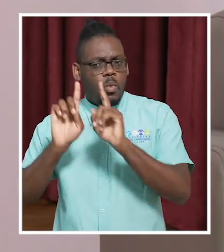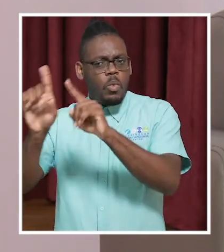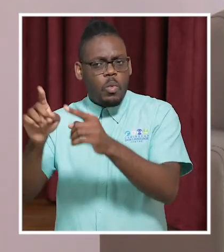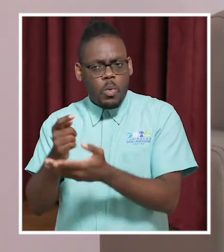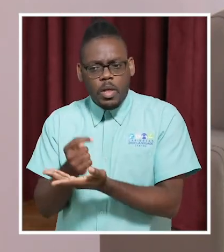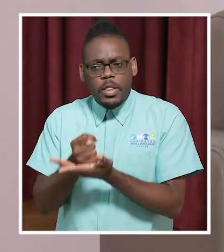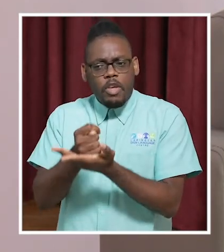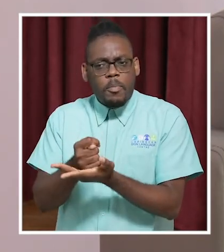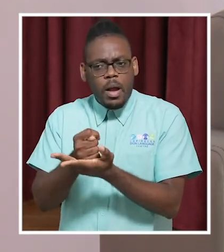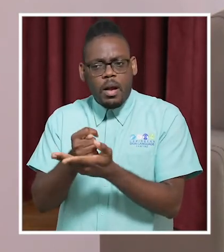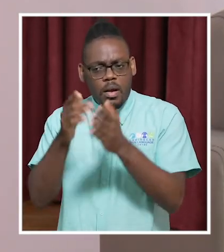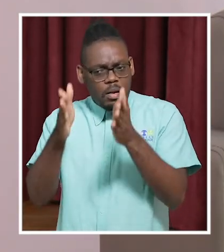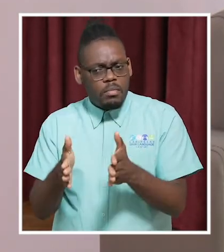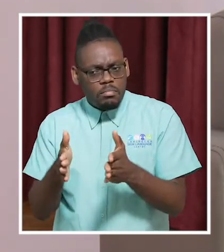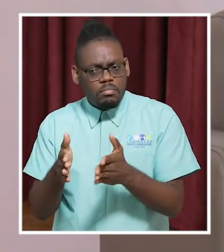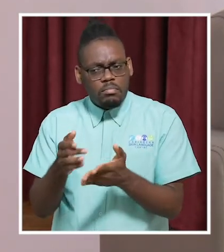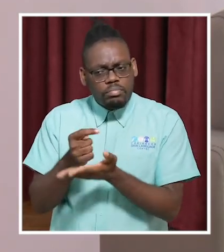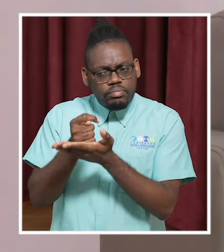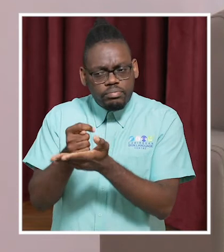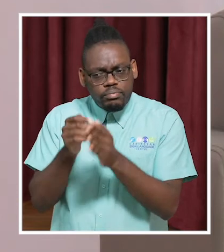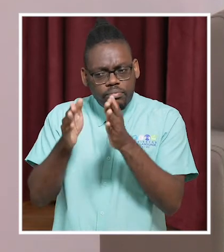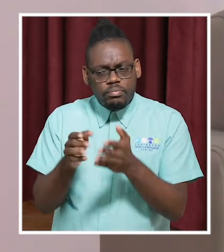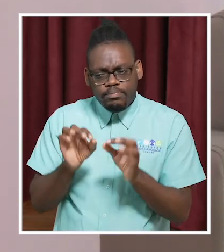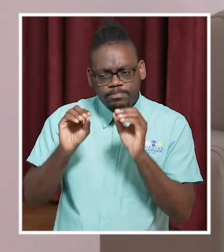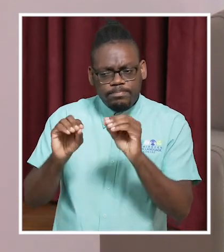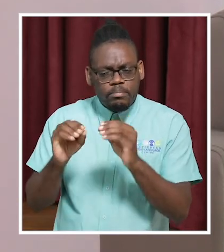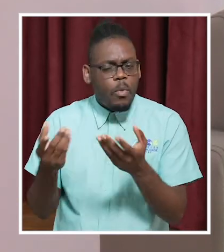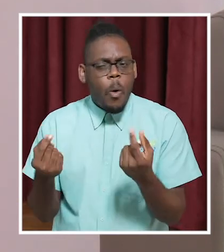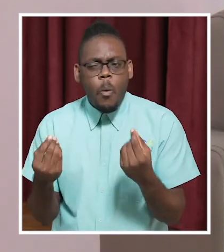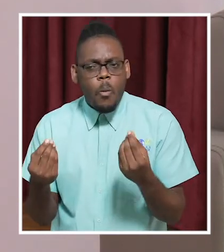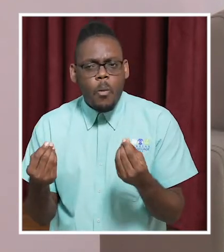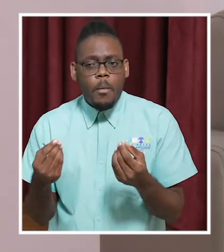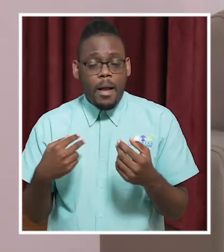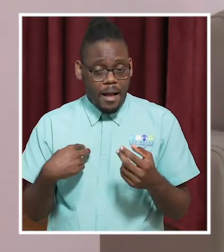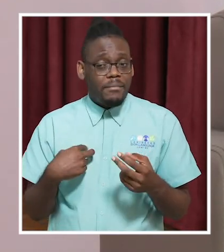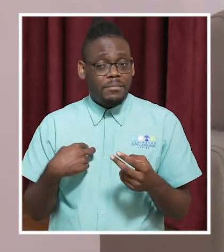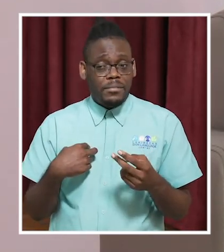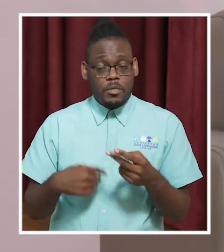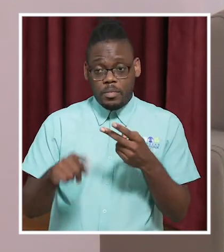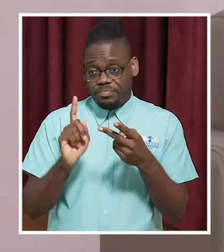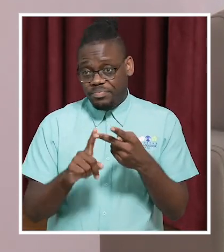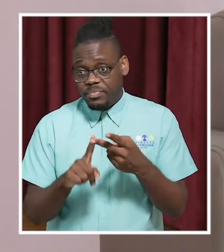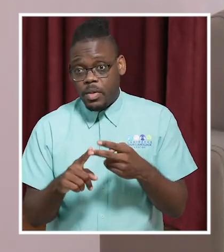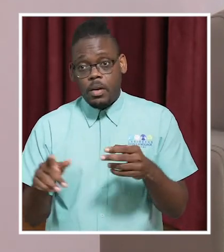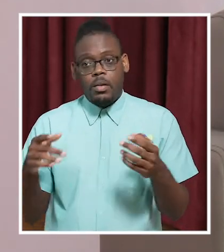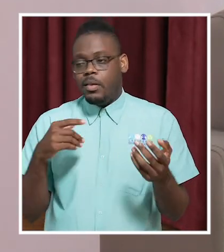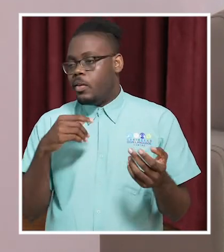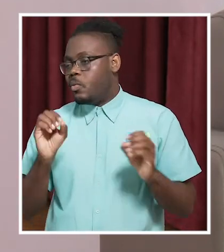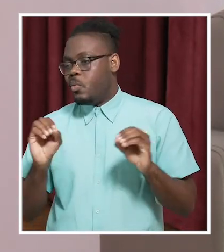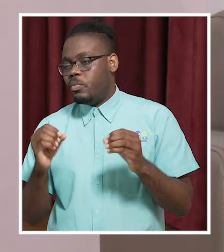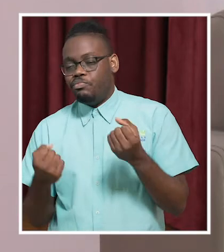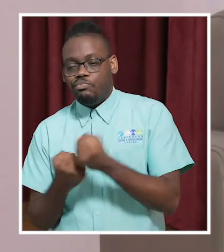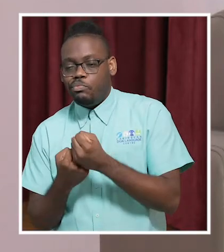these logistics, the traffic, the everything else. We do not have the sufficient support for persons